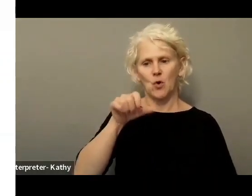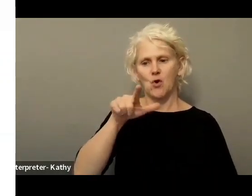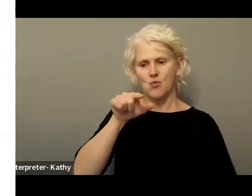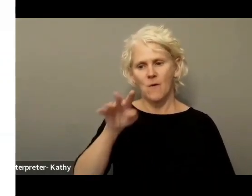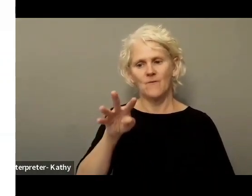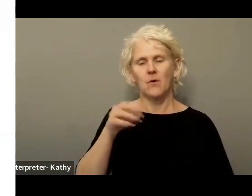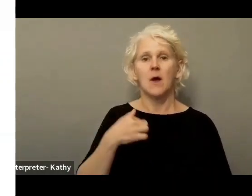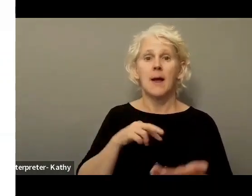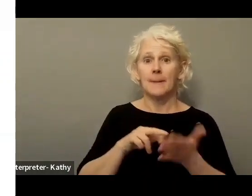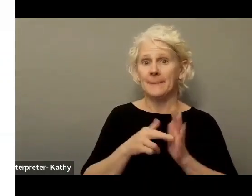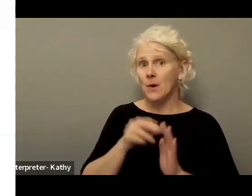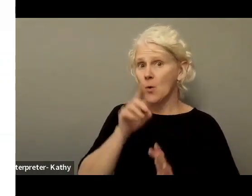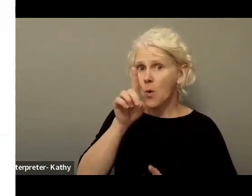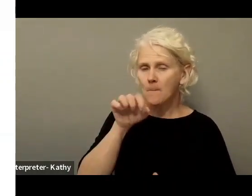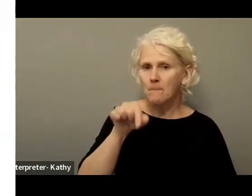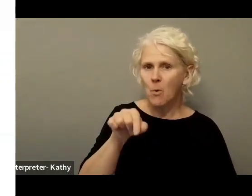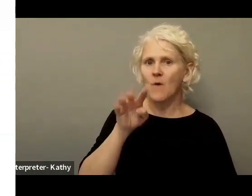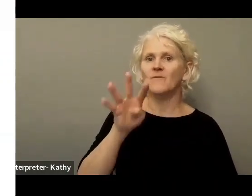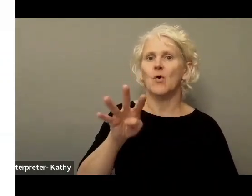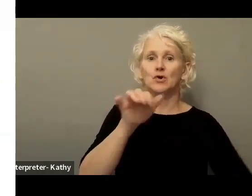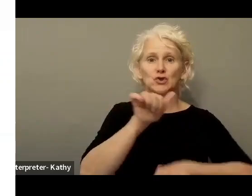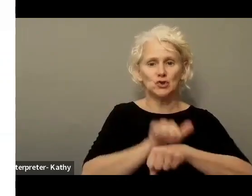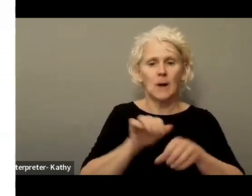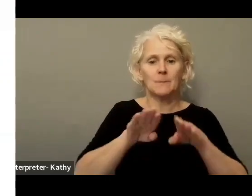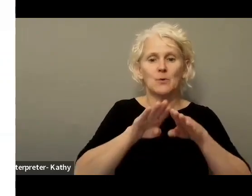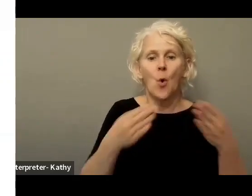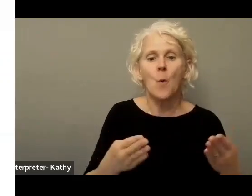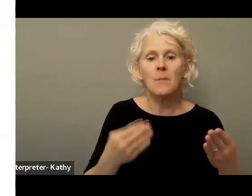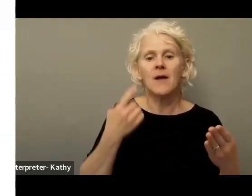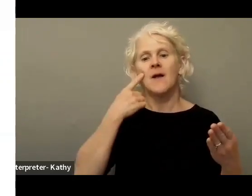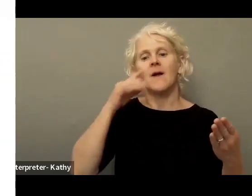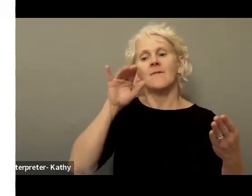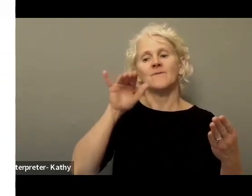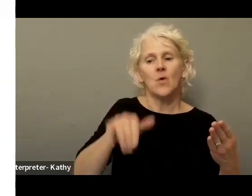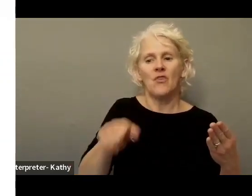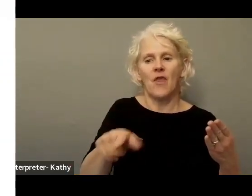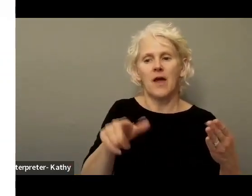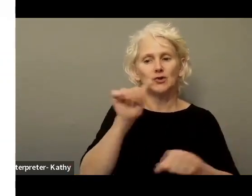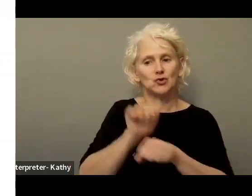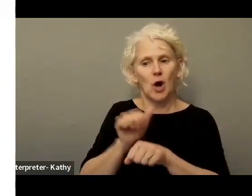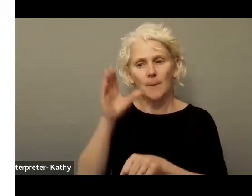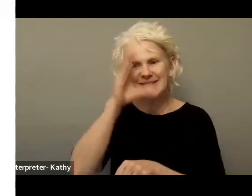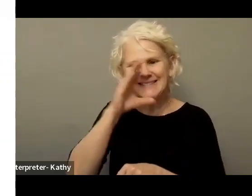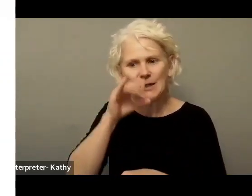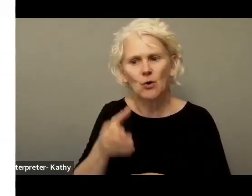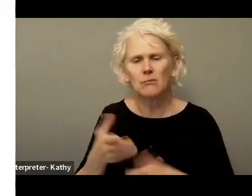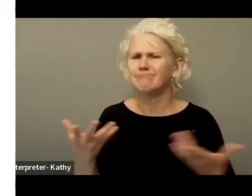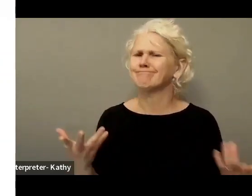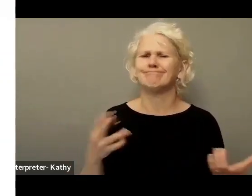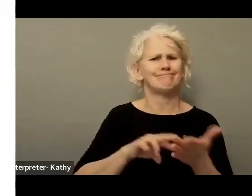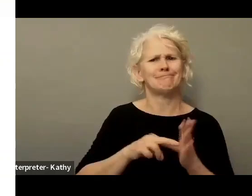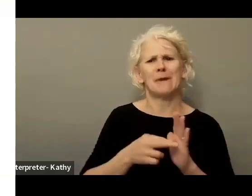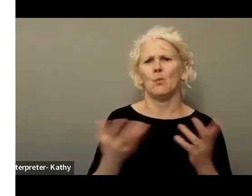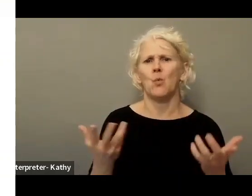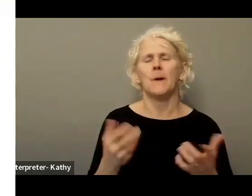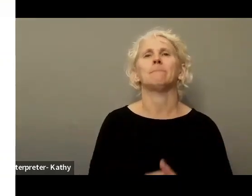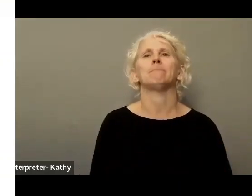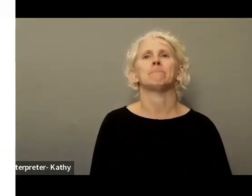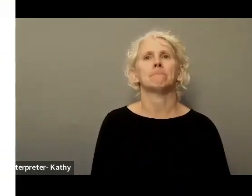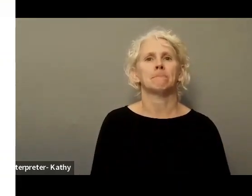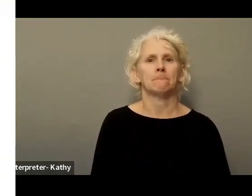there's 1.4 job vacancies per job seeker. So what does that mean? Well, that means